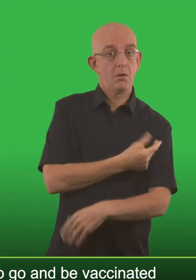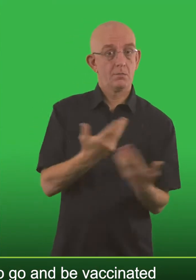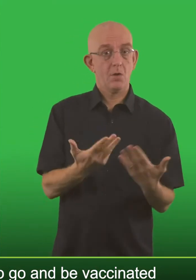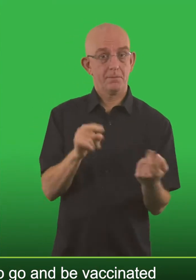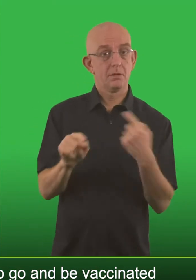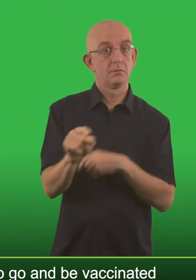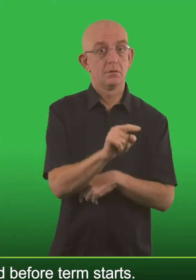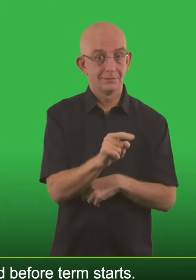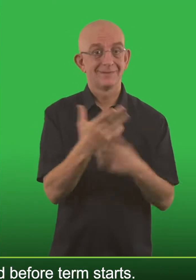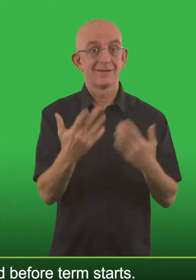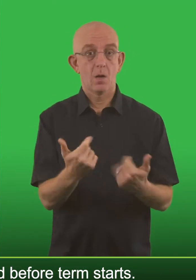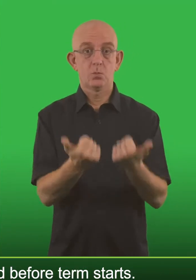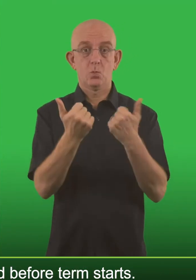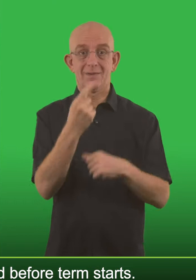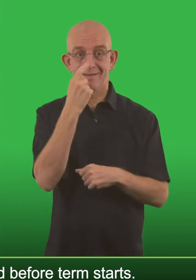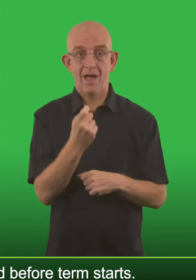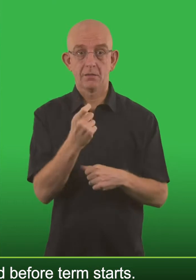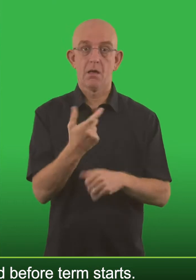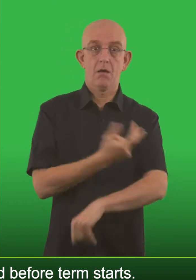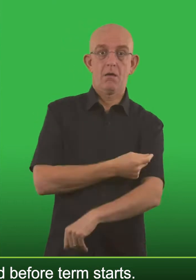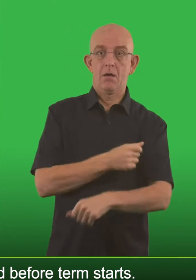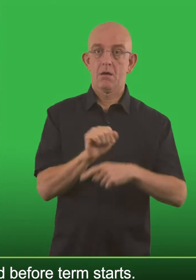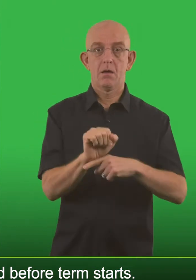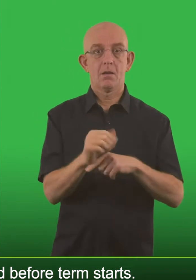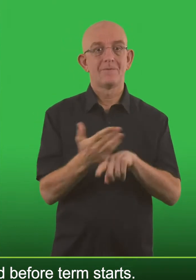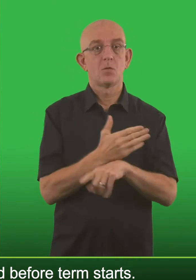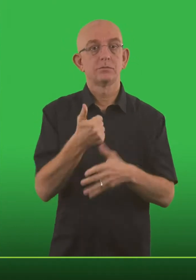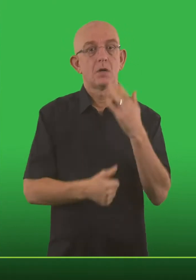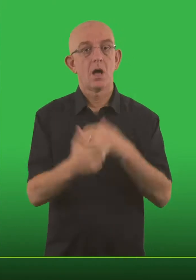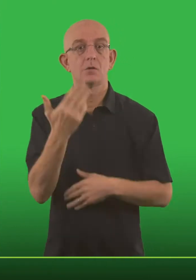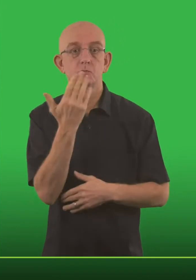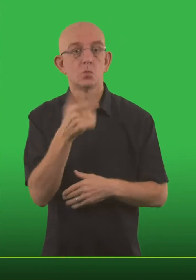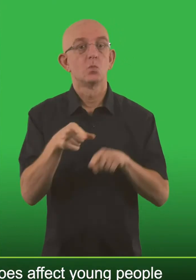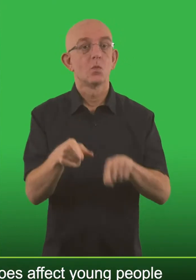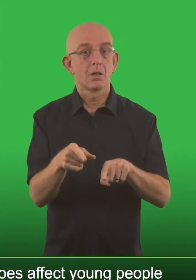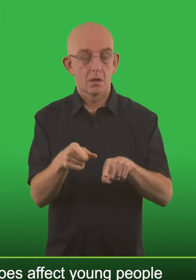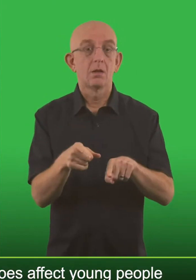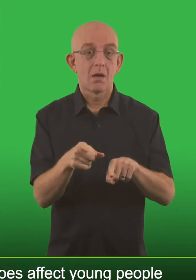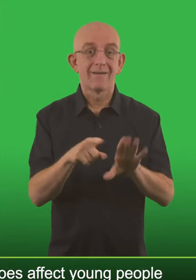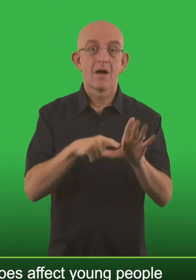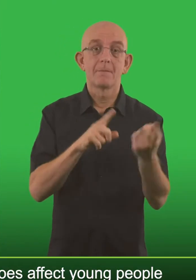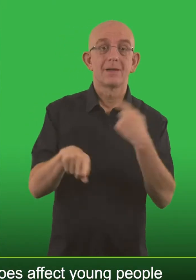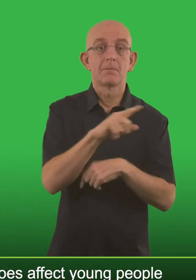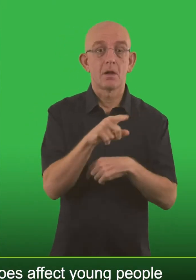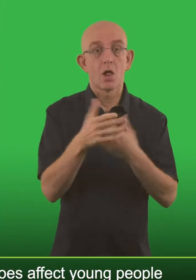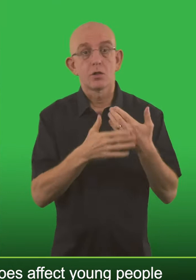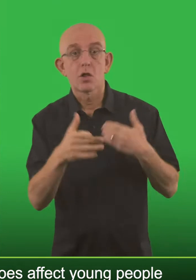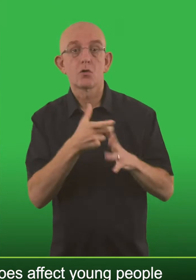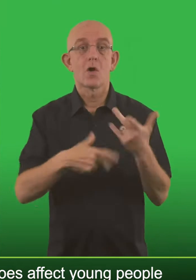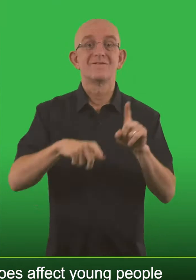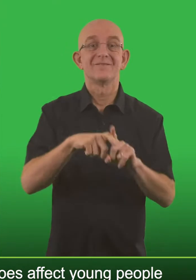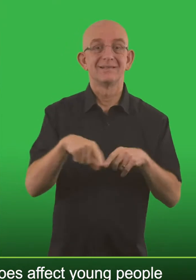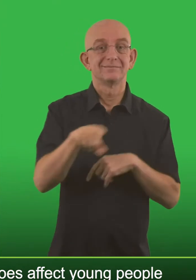of the vaccination at the moment. And it's a great time now to get vaccinated before term starts. We know for young people that